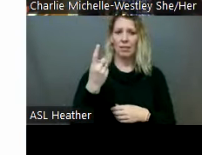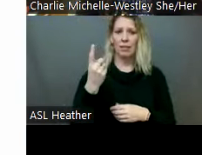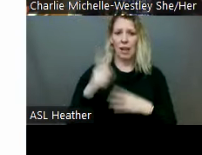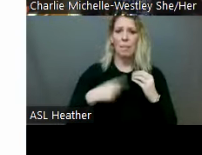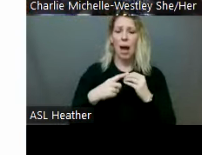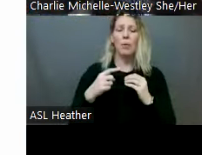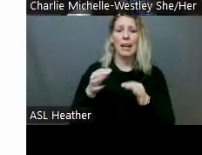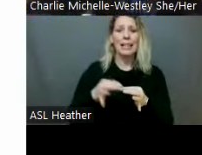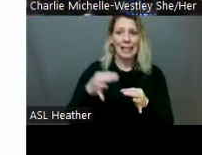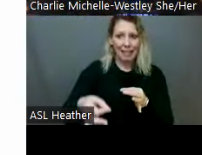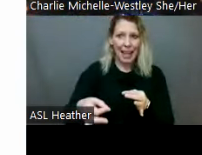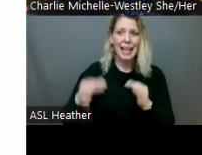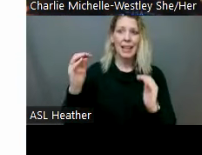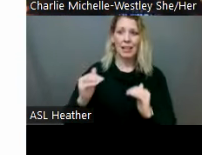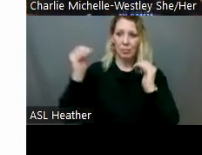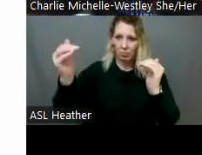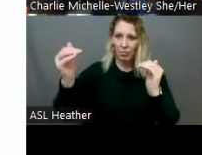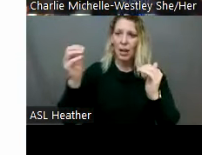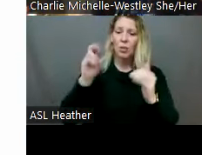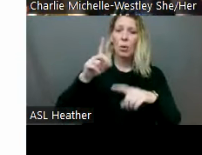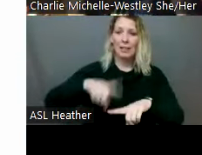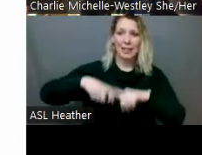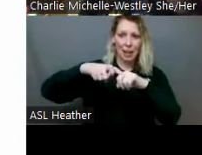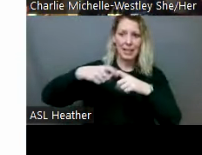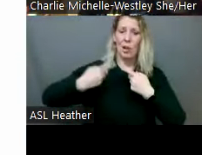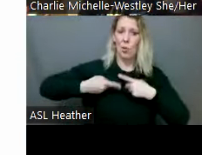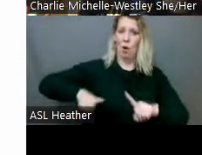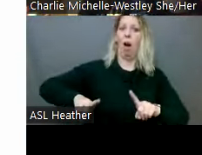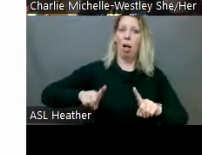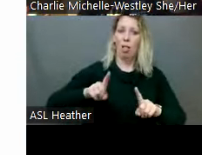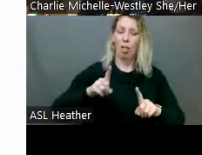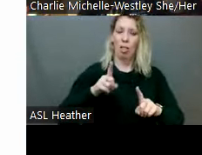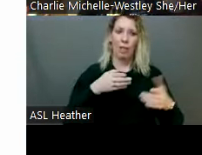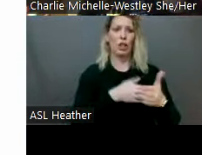as suspending while charges are pending.